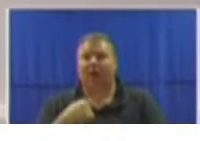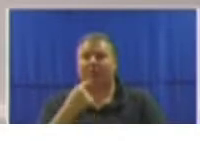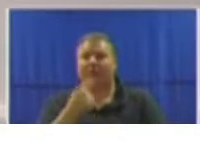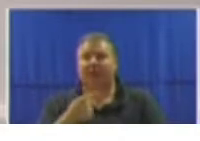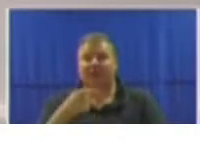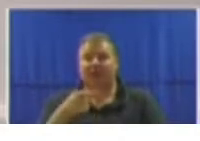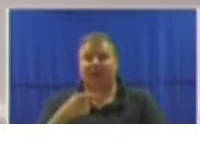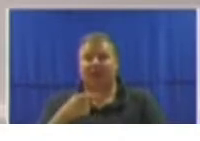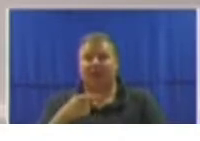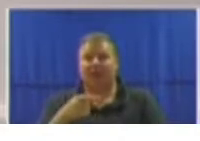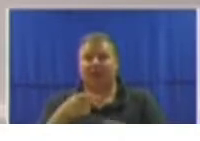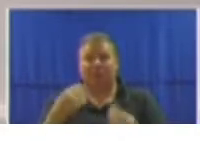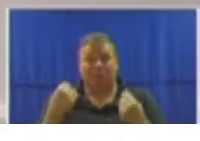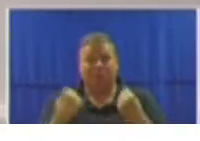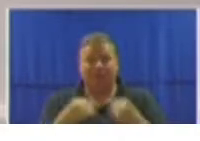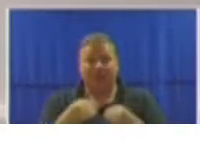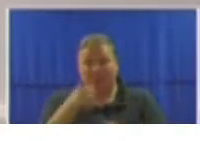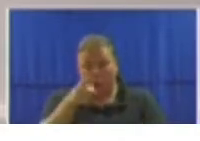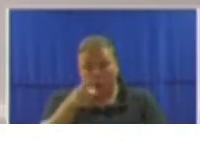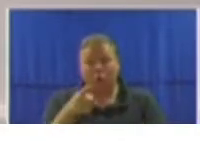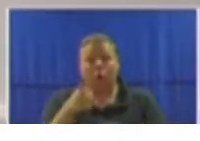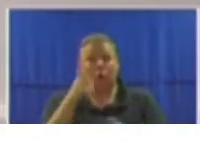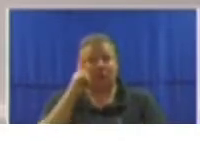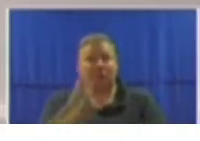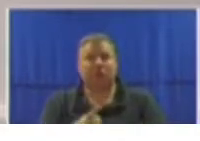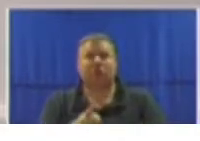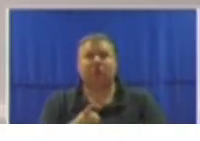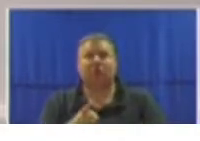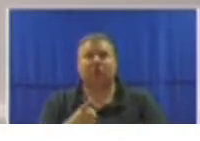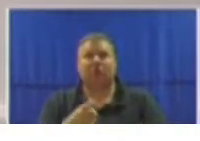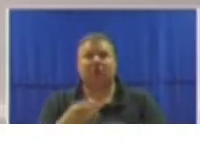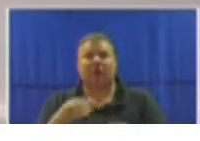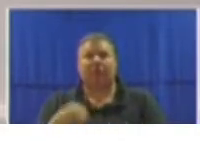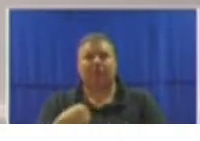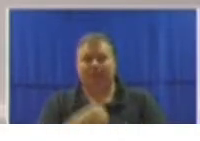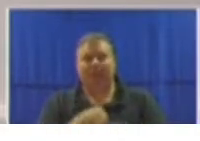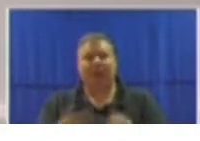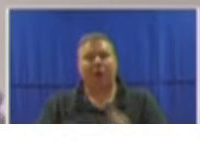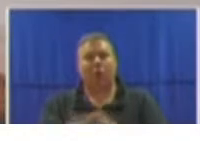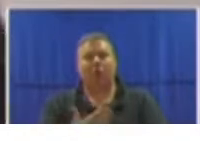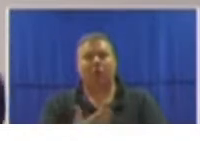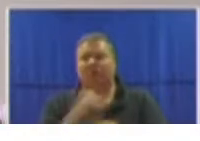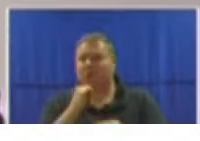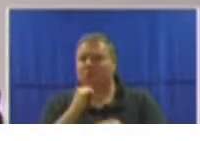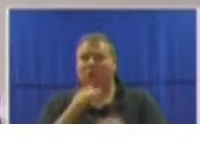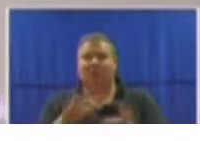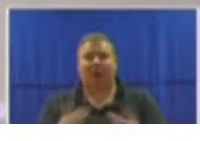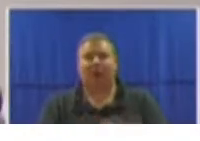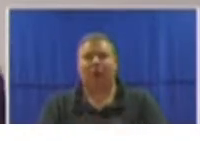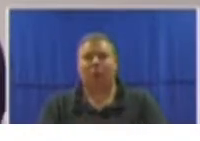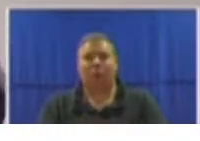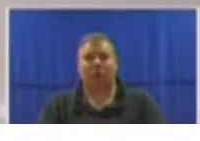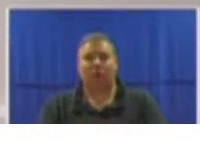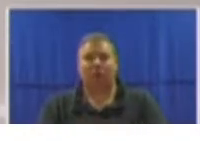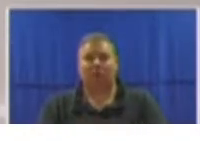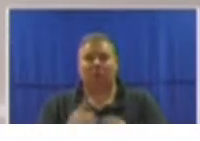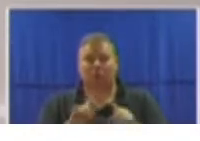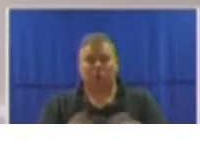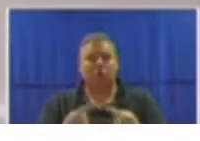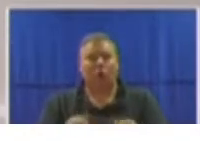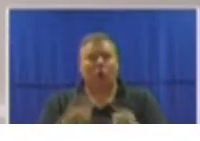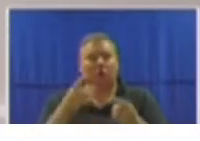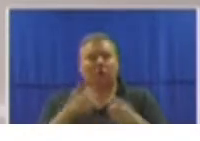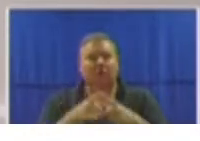your ruling, you had a member interrupting you. It's not allowed. That ruling, you could not even complete your